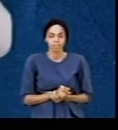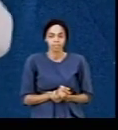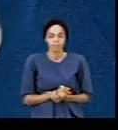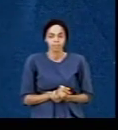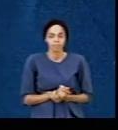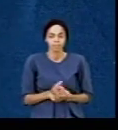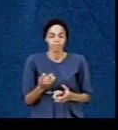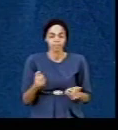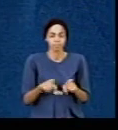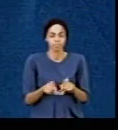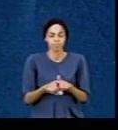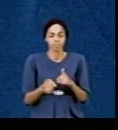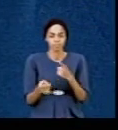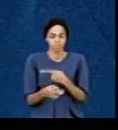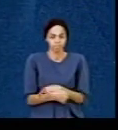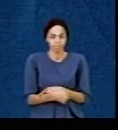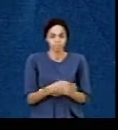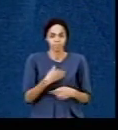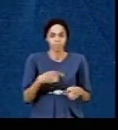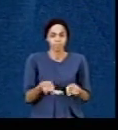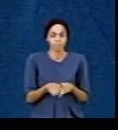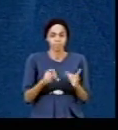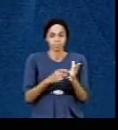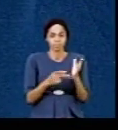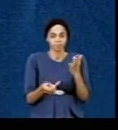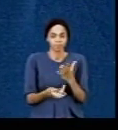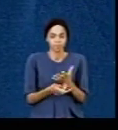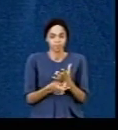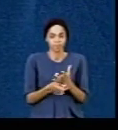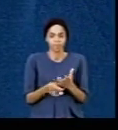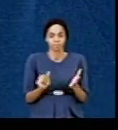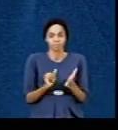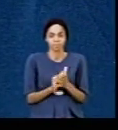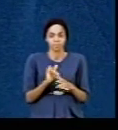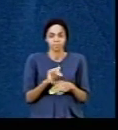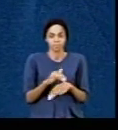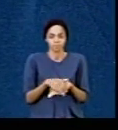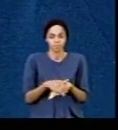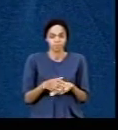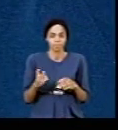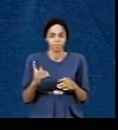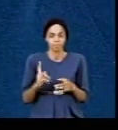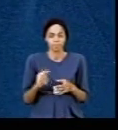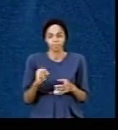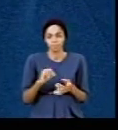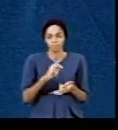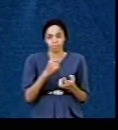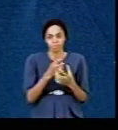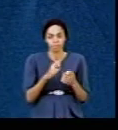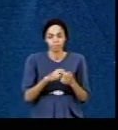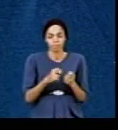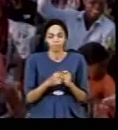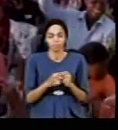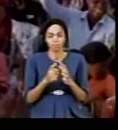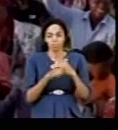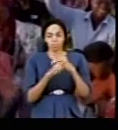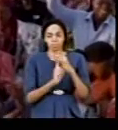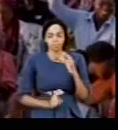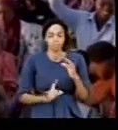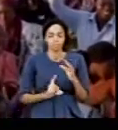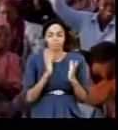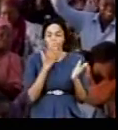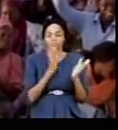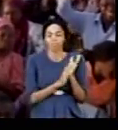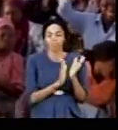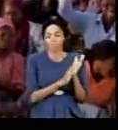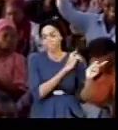the same program, the Lord touched him too. And since that time, the hemorrhoid has disappeared. Praise the Lord.